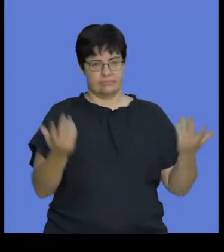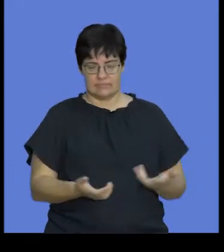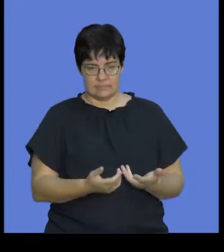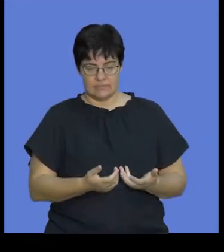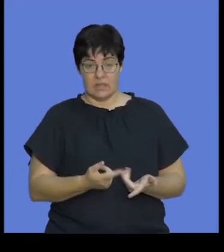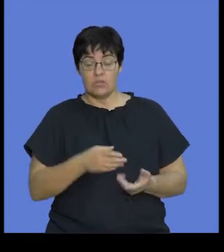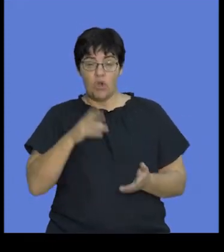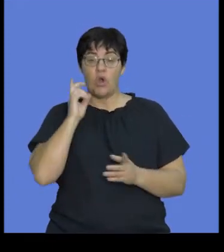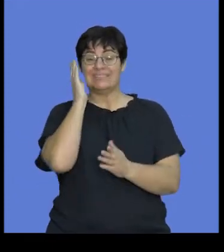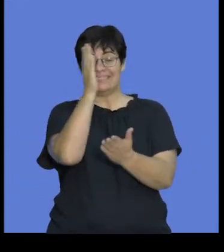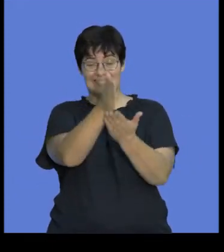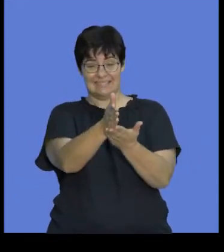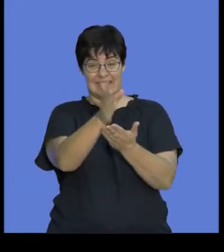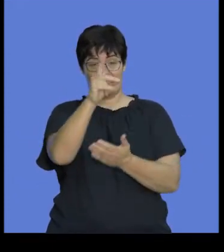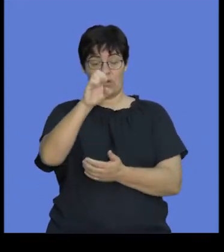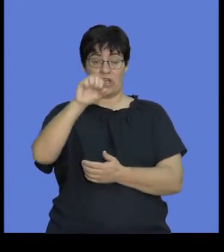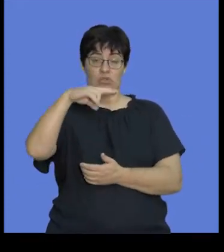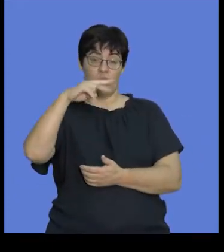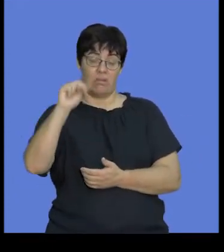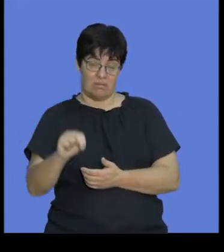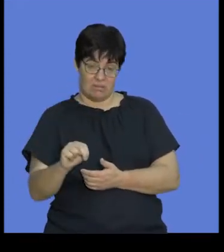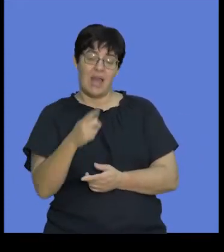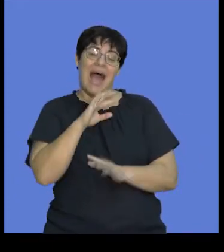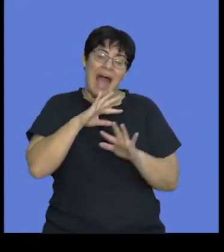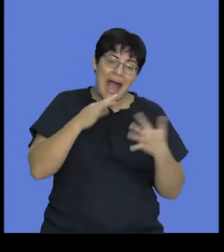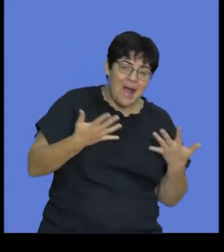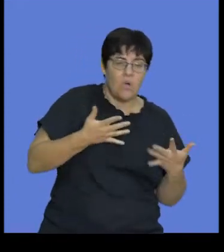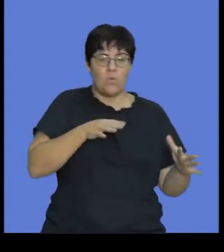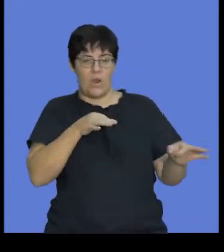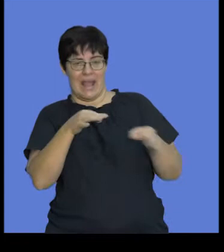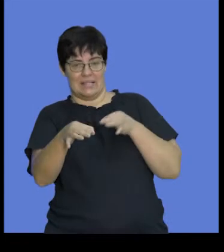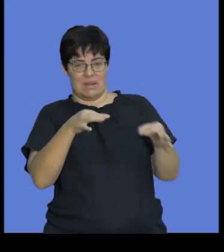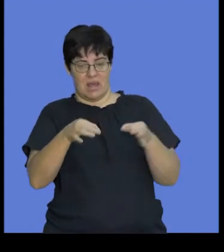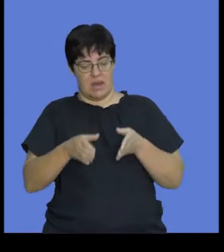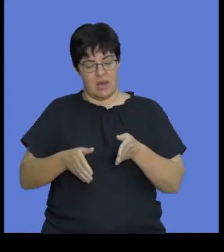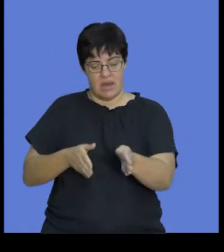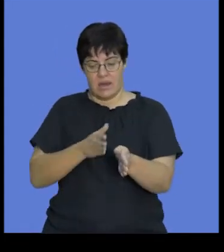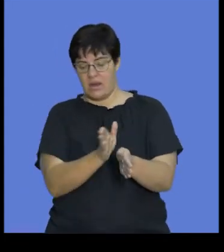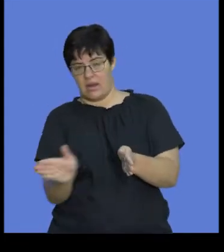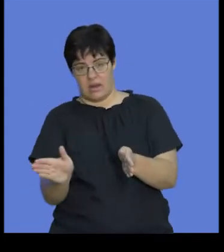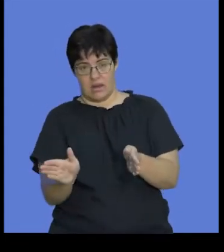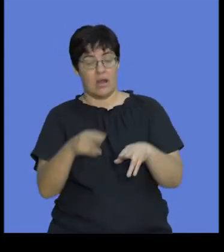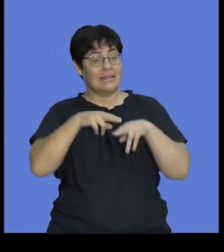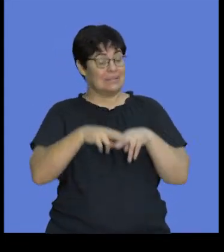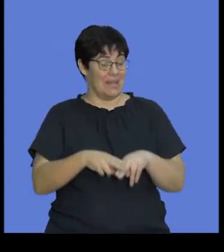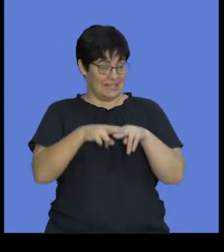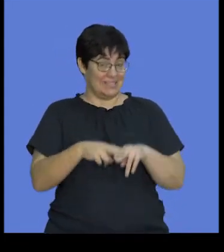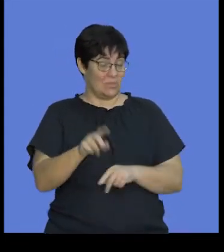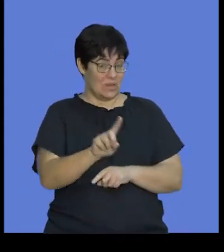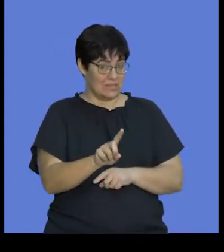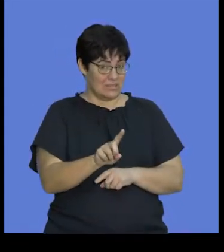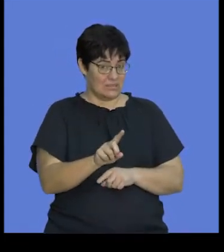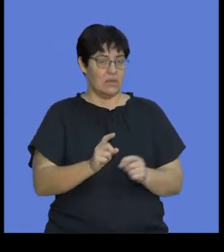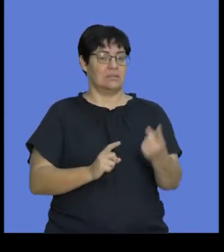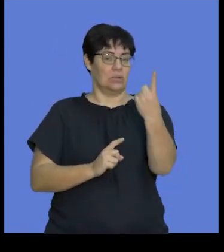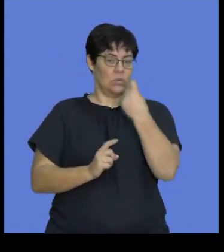right. The direction, the way we describe the direction is going to depend